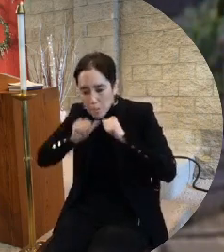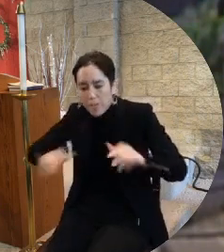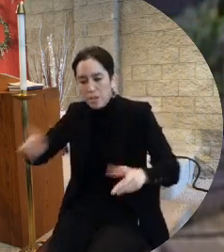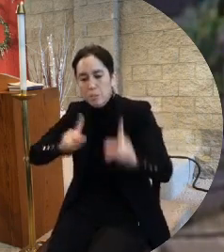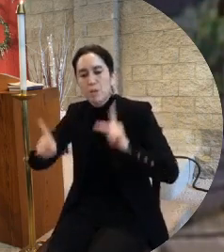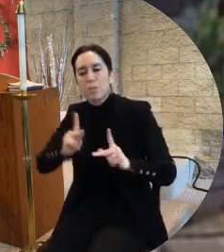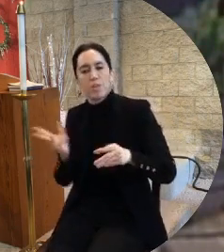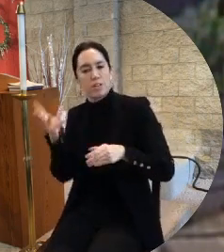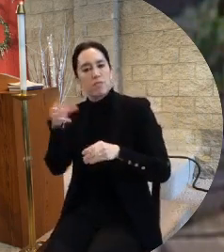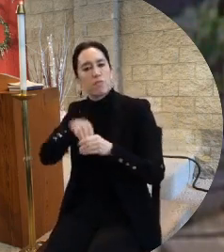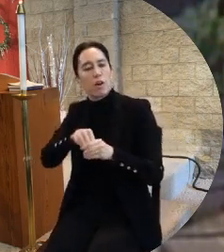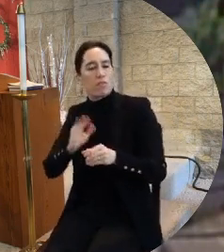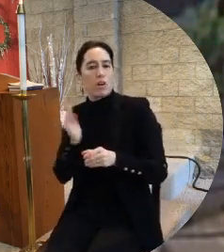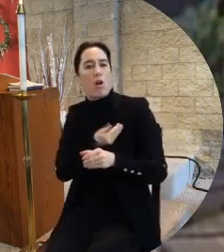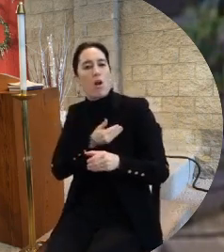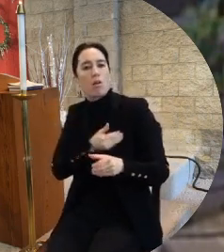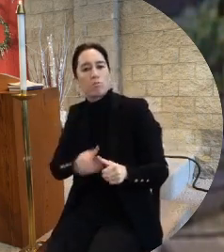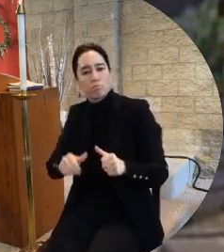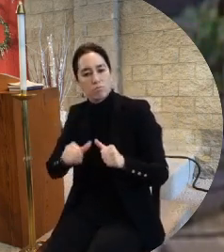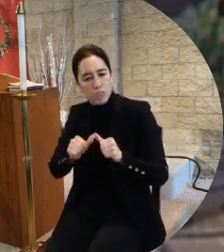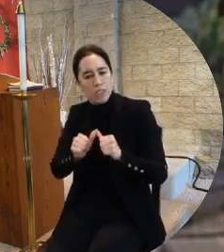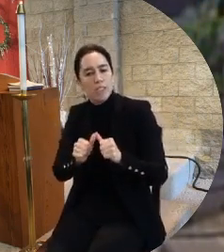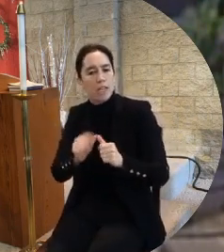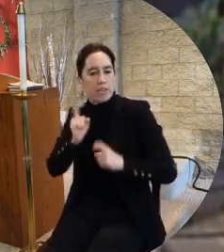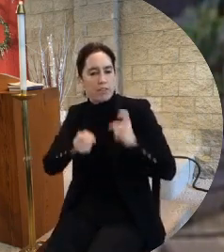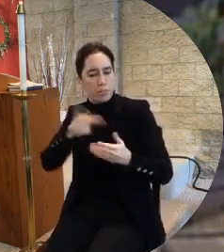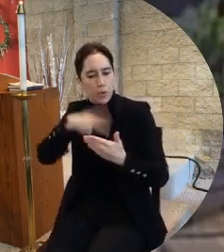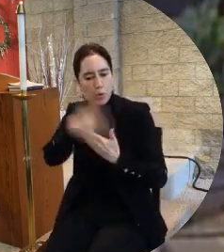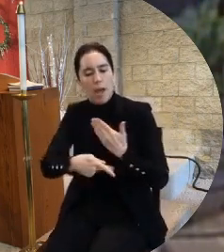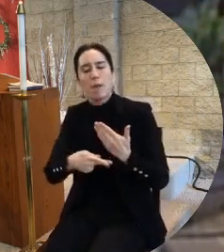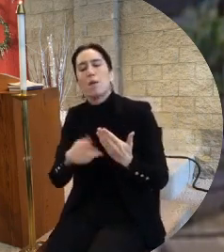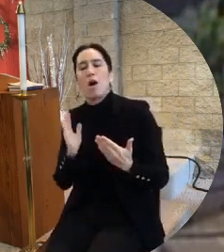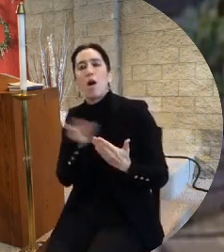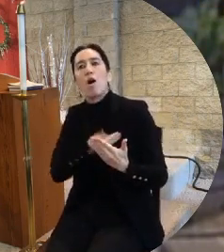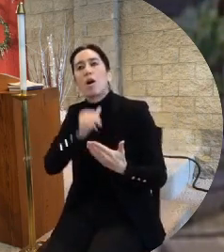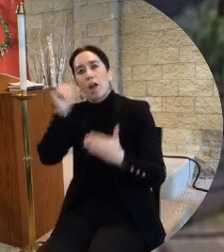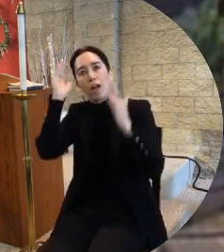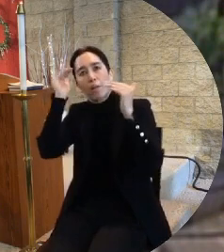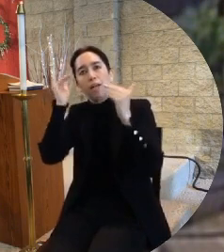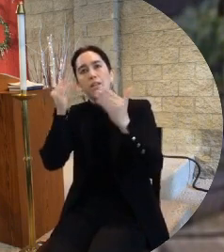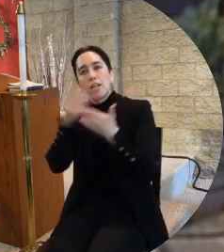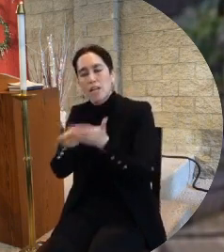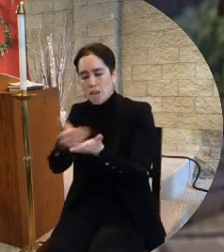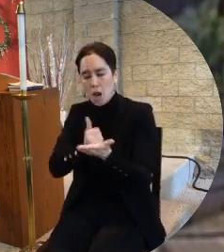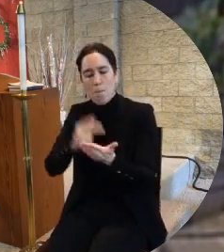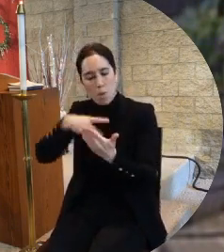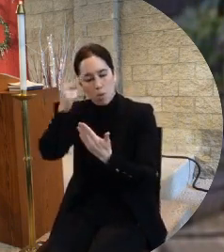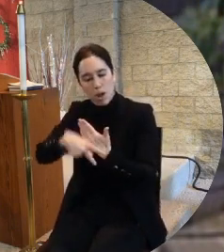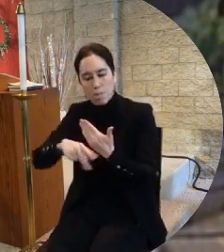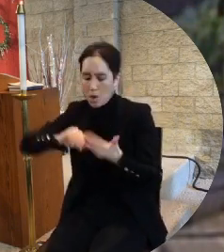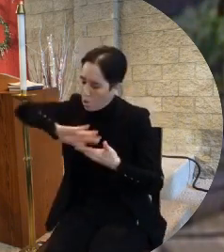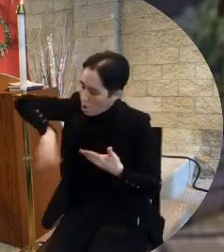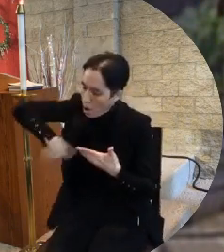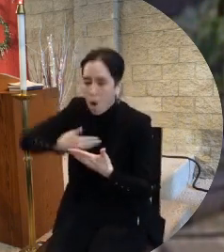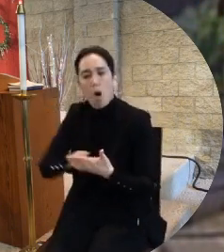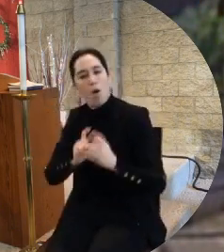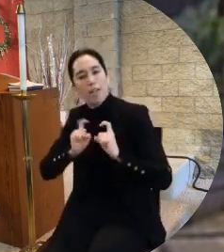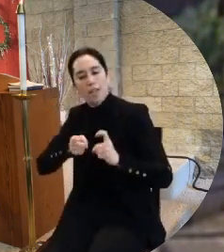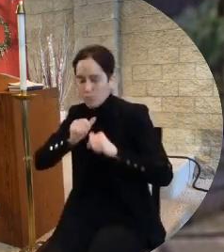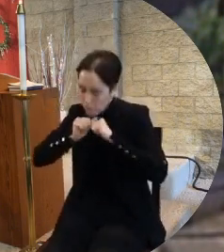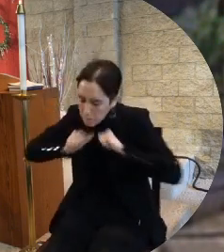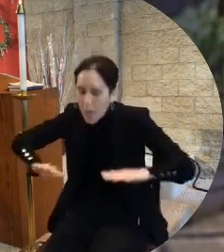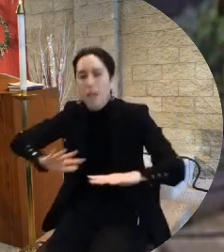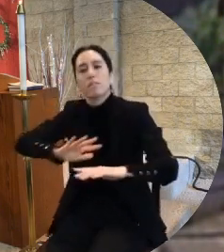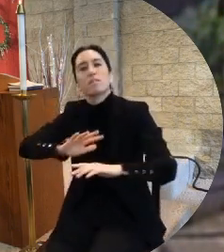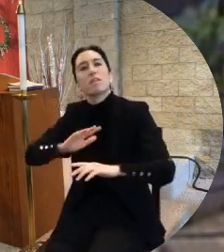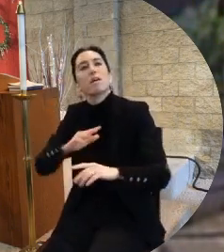giving program, our unexpected income program. We bless all of these gifts, and we send them forth to fulfill our vision